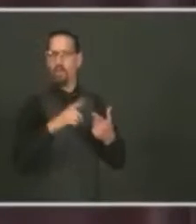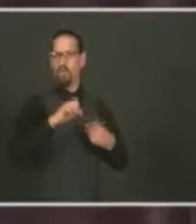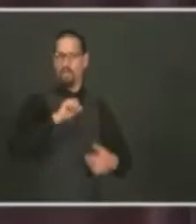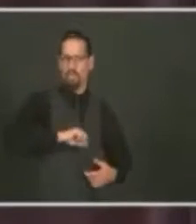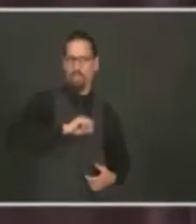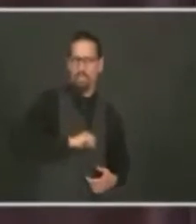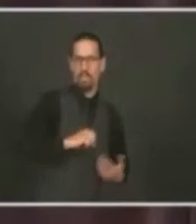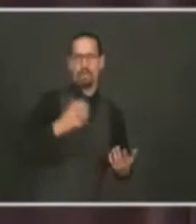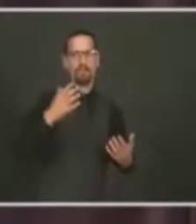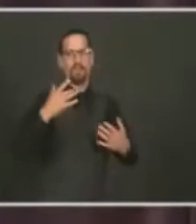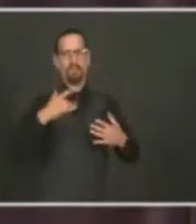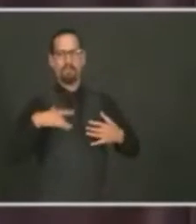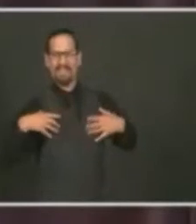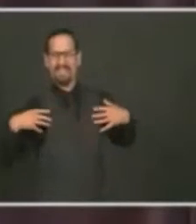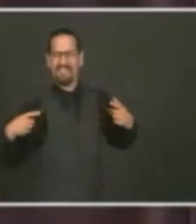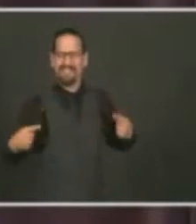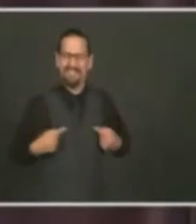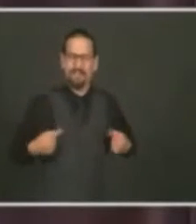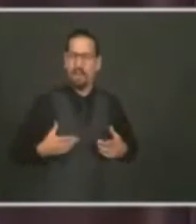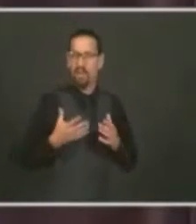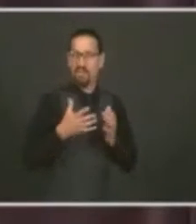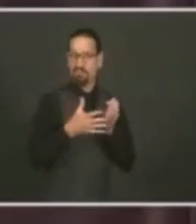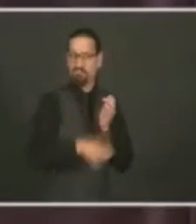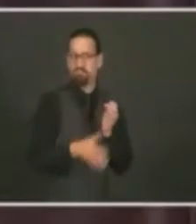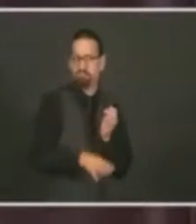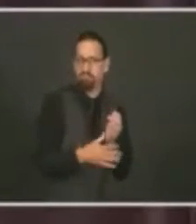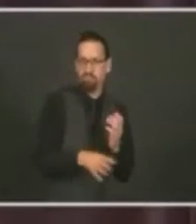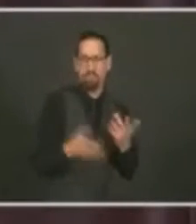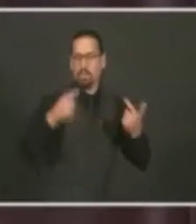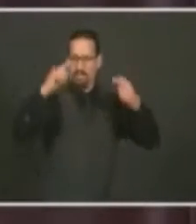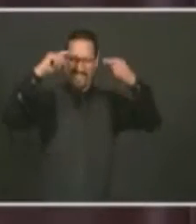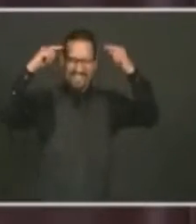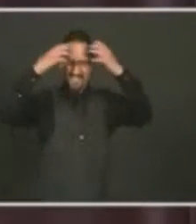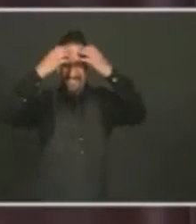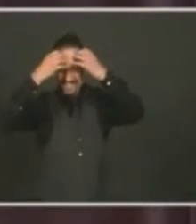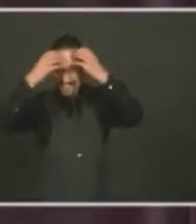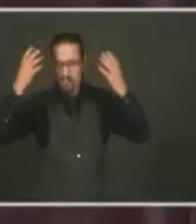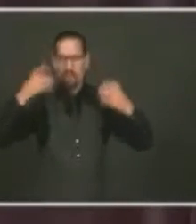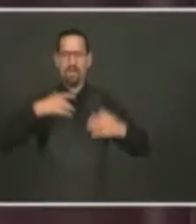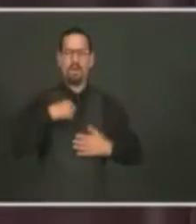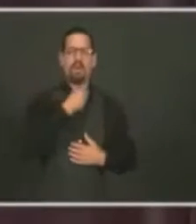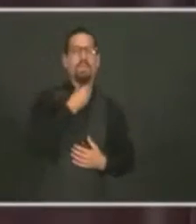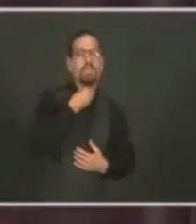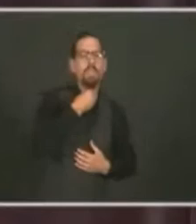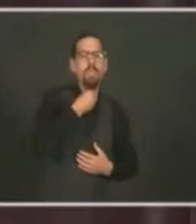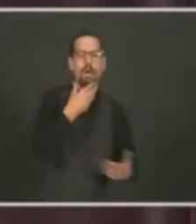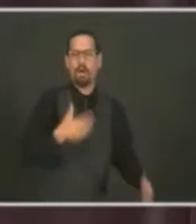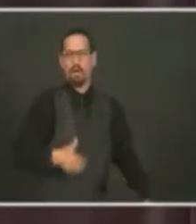muscle or body aches, diarrhea, headache, sore throat, nausea, or any of the other